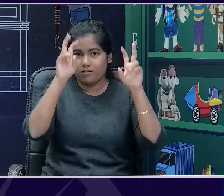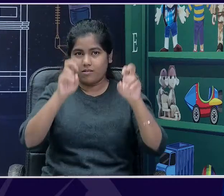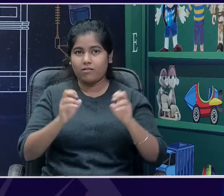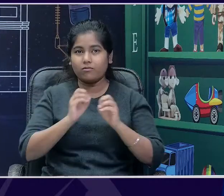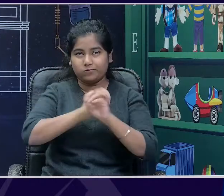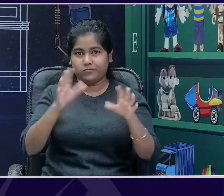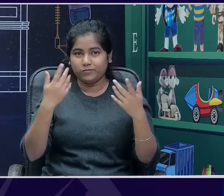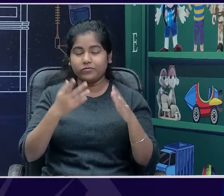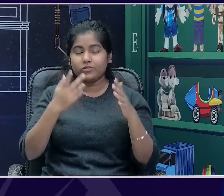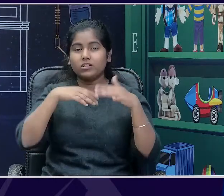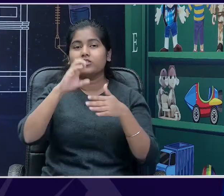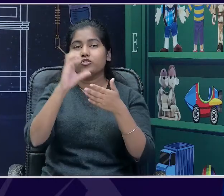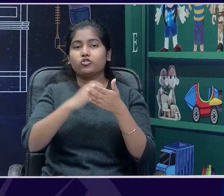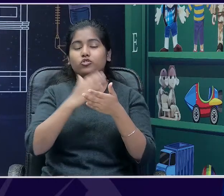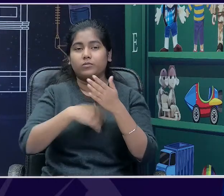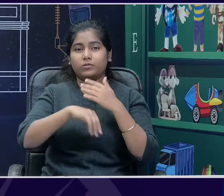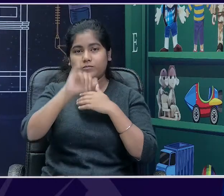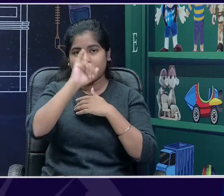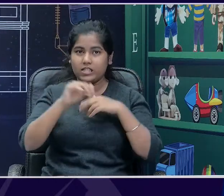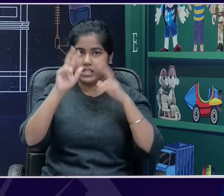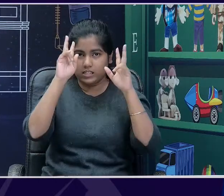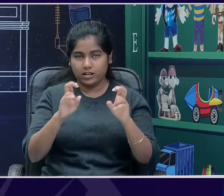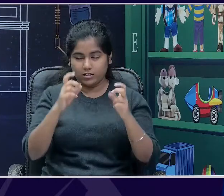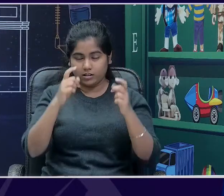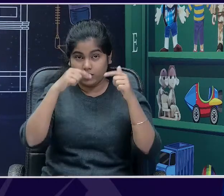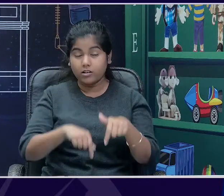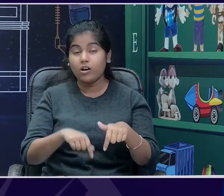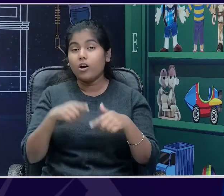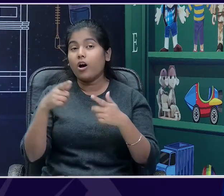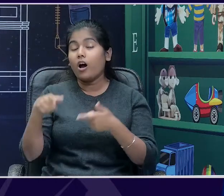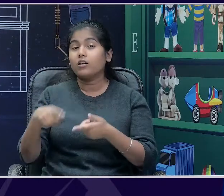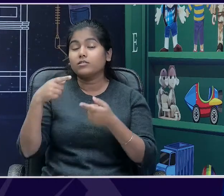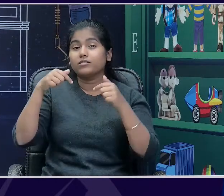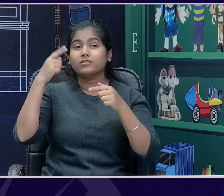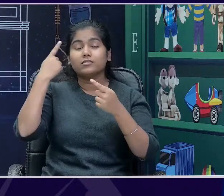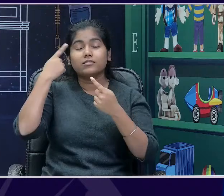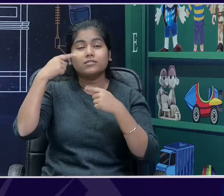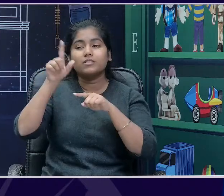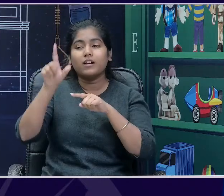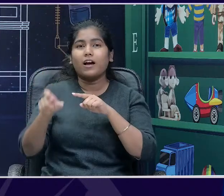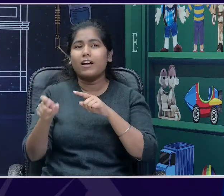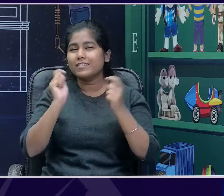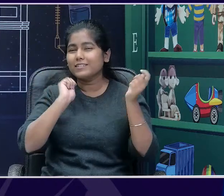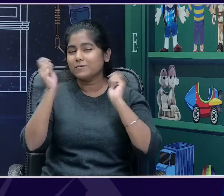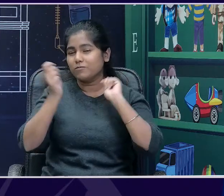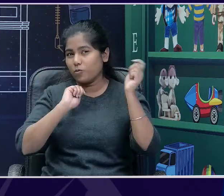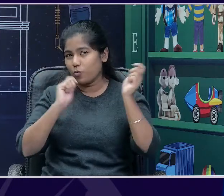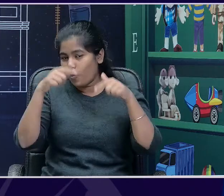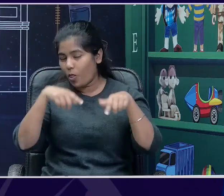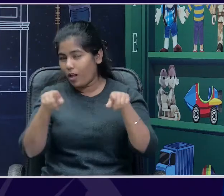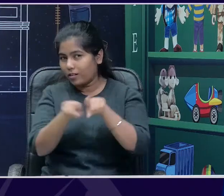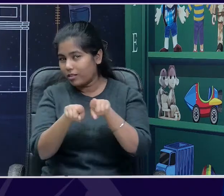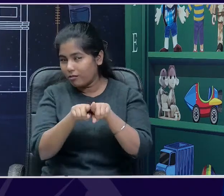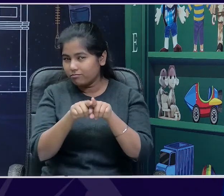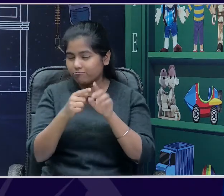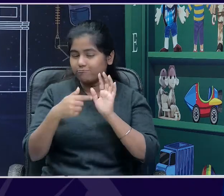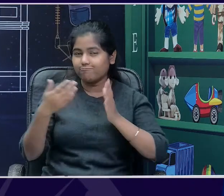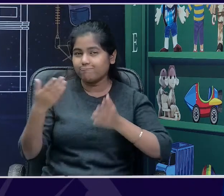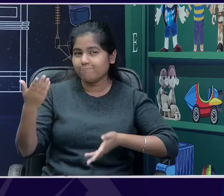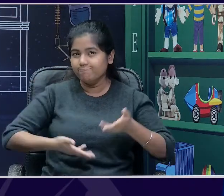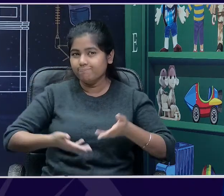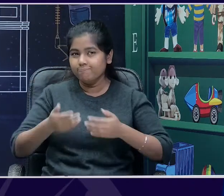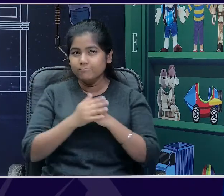beginning, chapter 6, Expert Detective. So Miss Deepa is going to play a role of detective for us in today's session. So Deepa